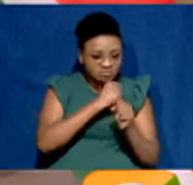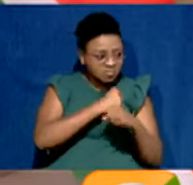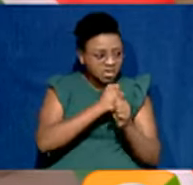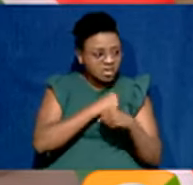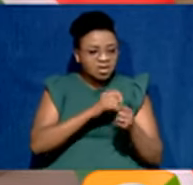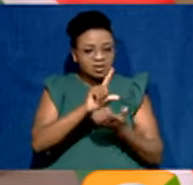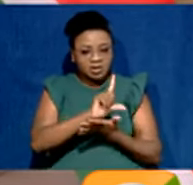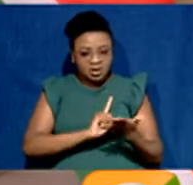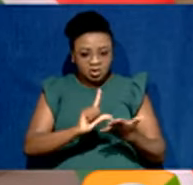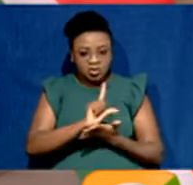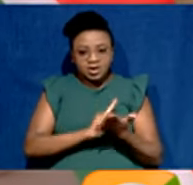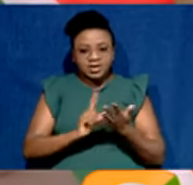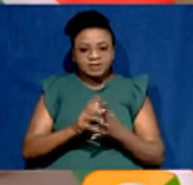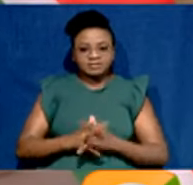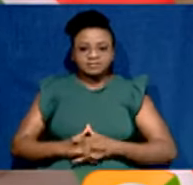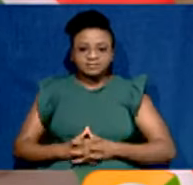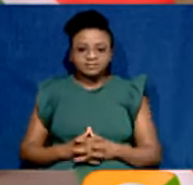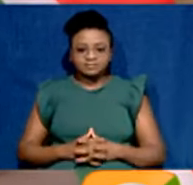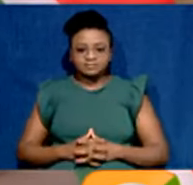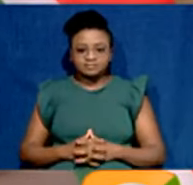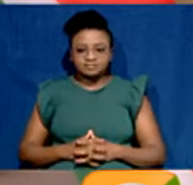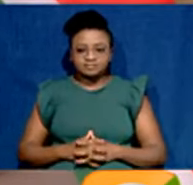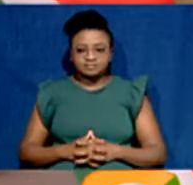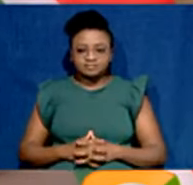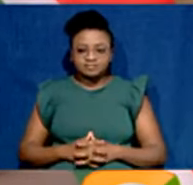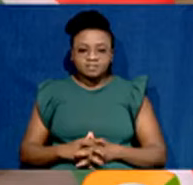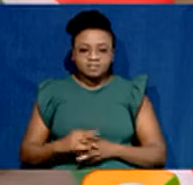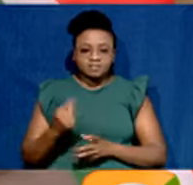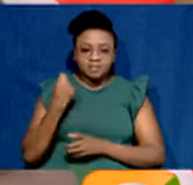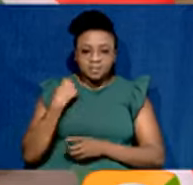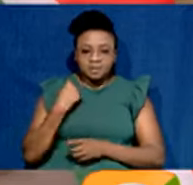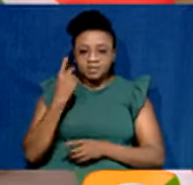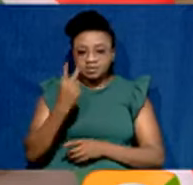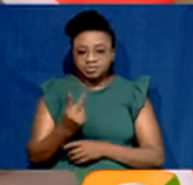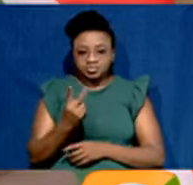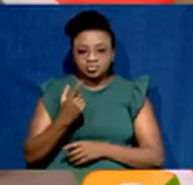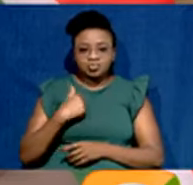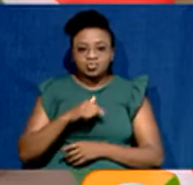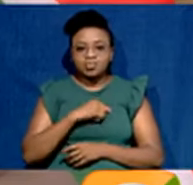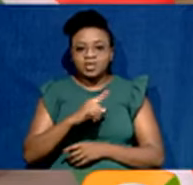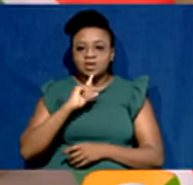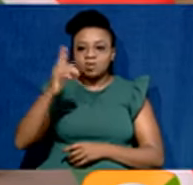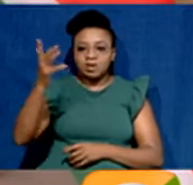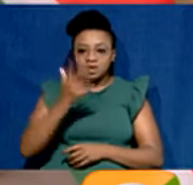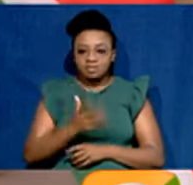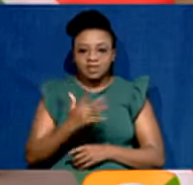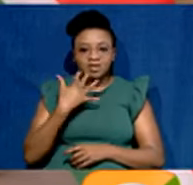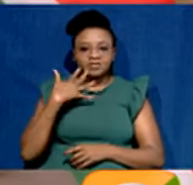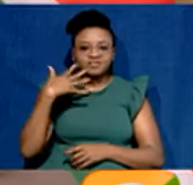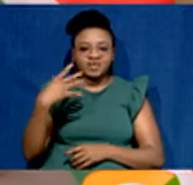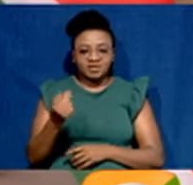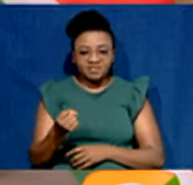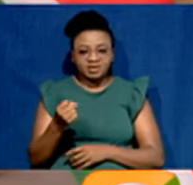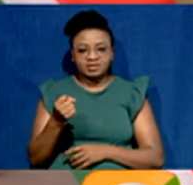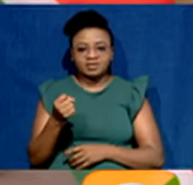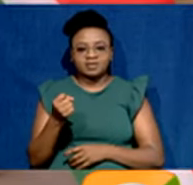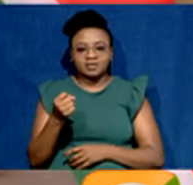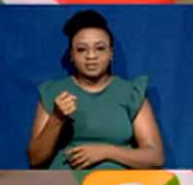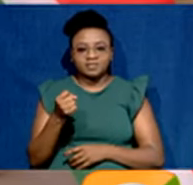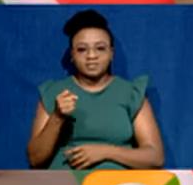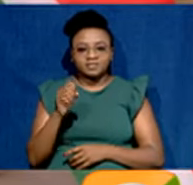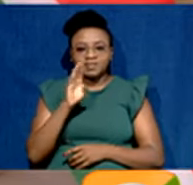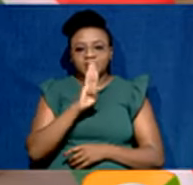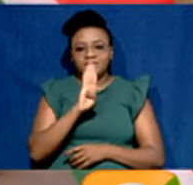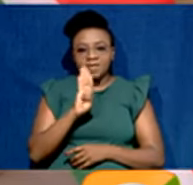items locally. Number two, we are importing 500